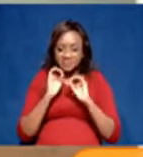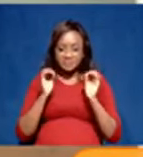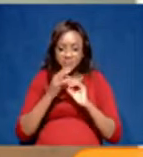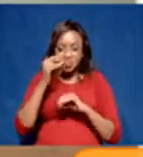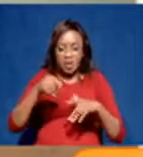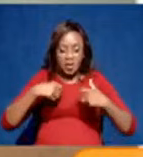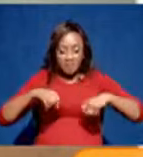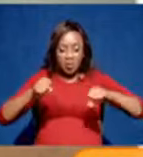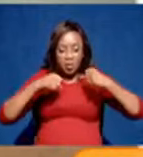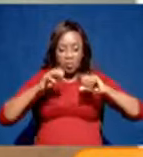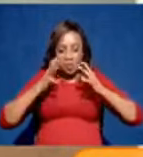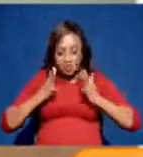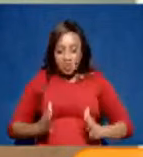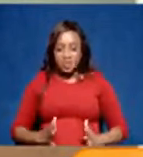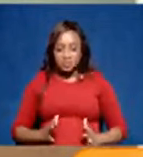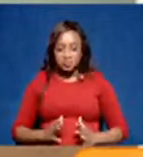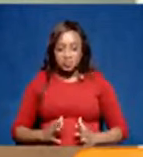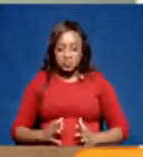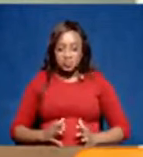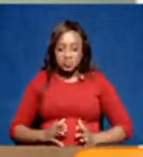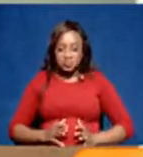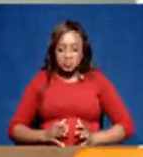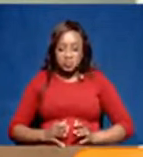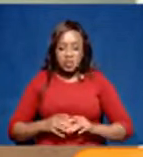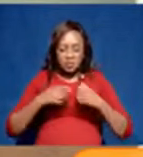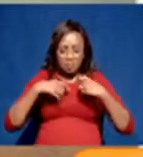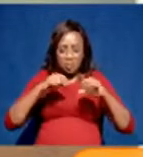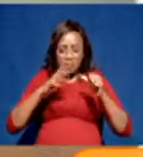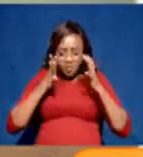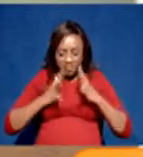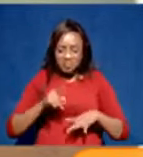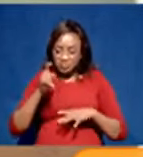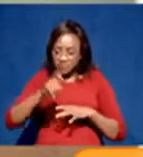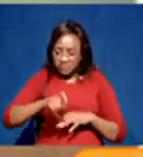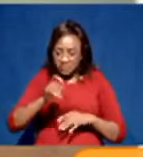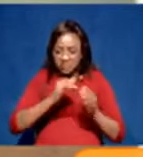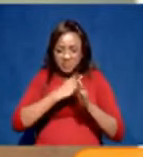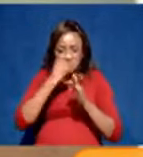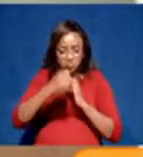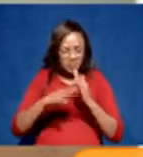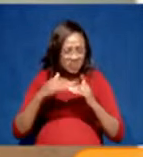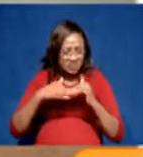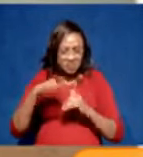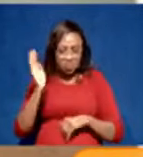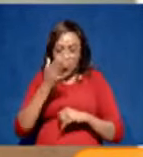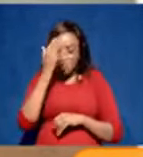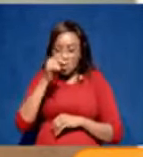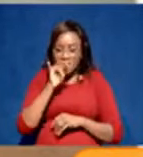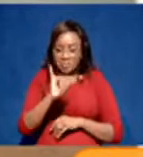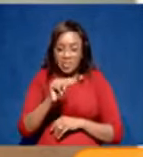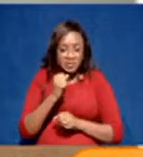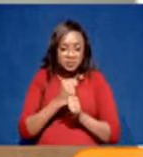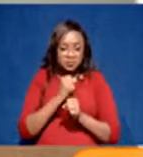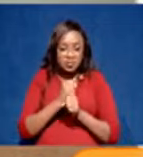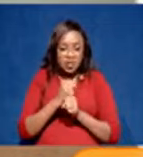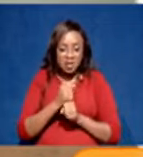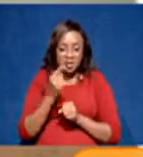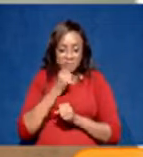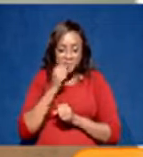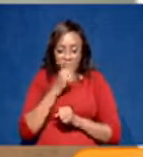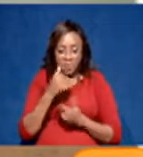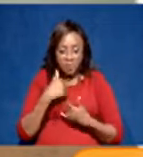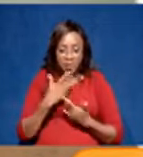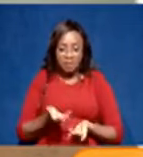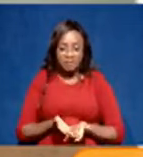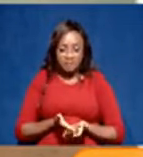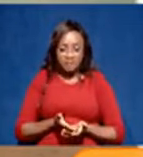rider. And actually, a Boda Boda rider needs insurance more than anybody else, because even the business itself has its own risks. And it